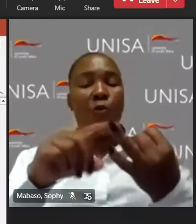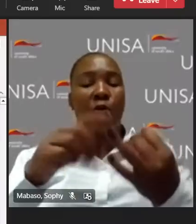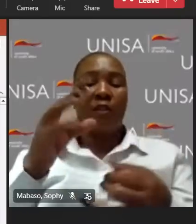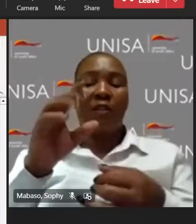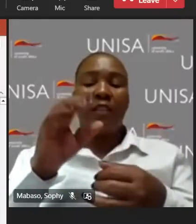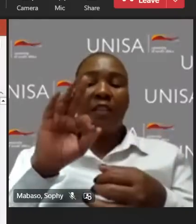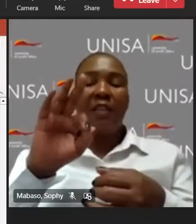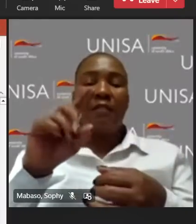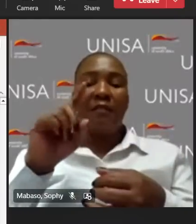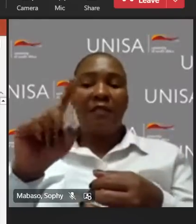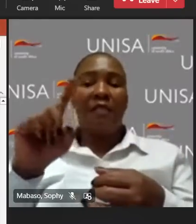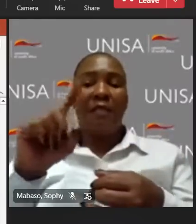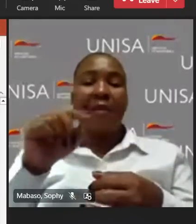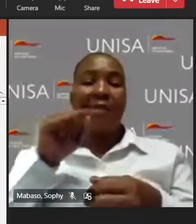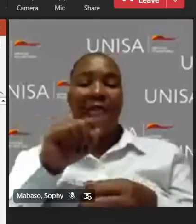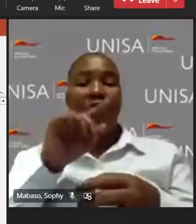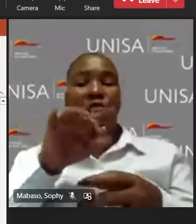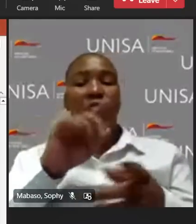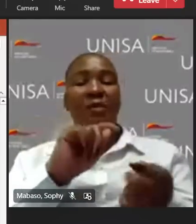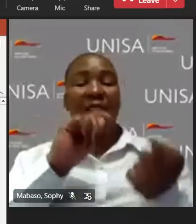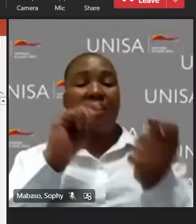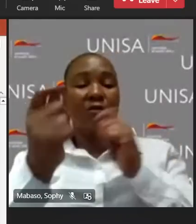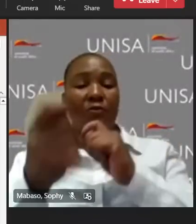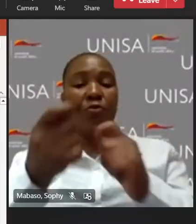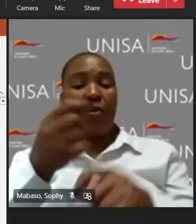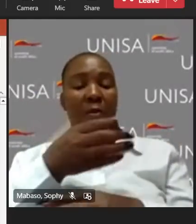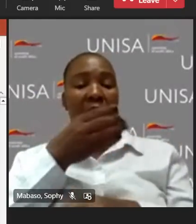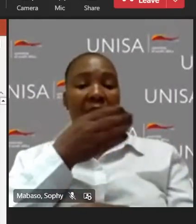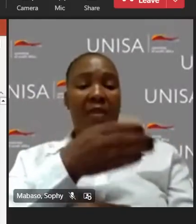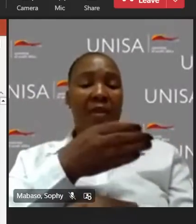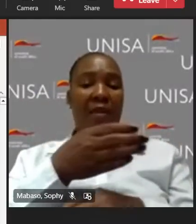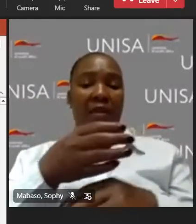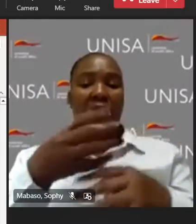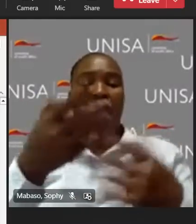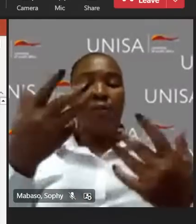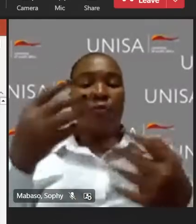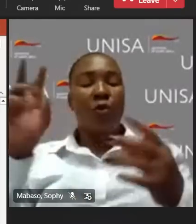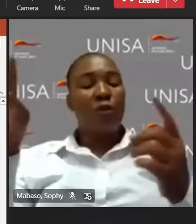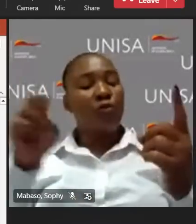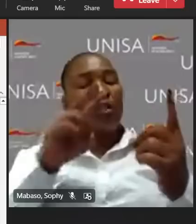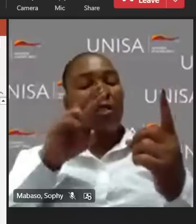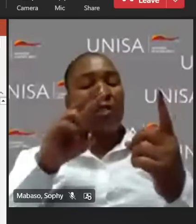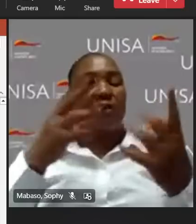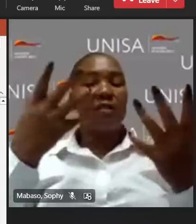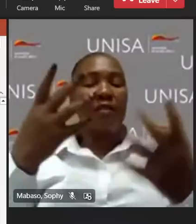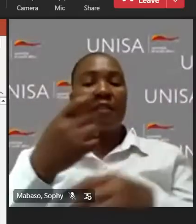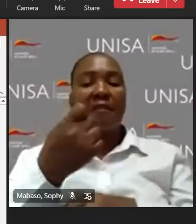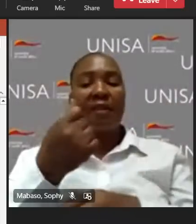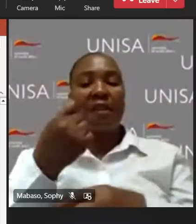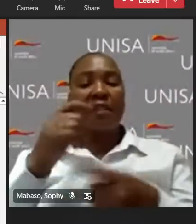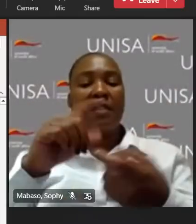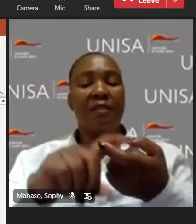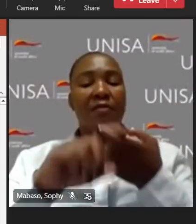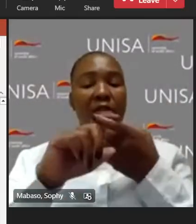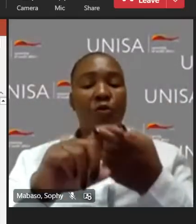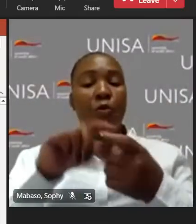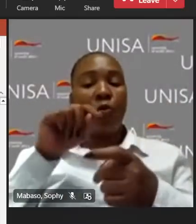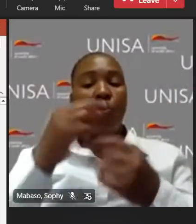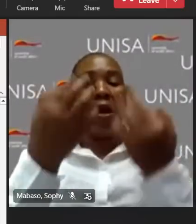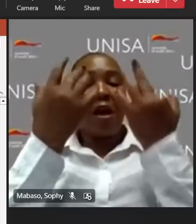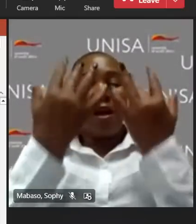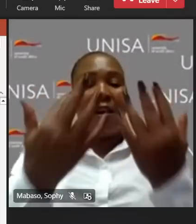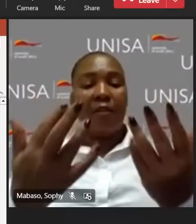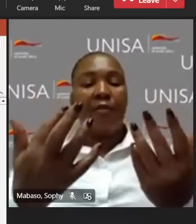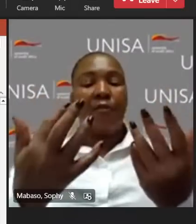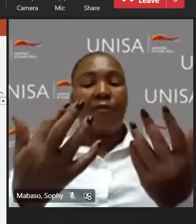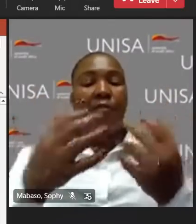there will be changes on your account, which you will see a financial suspension on your account.